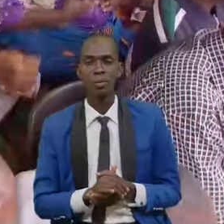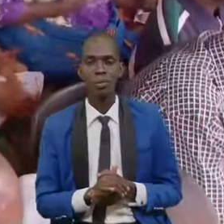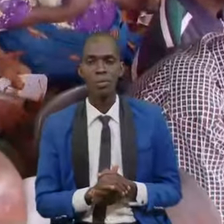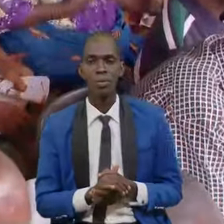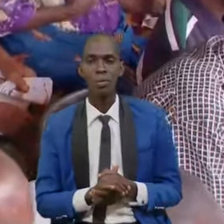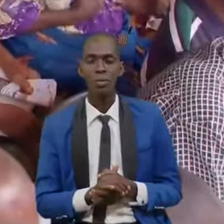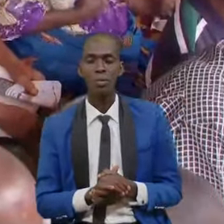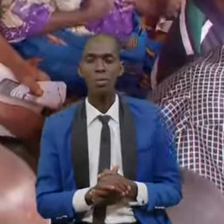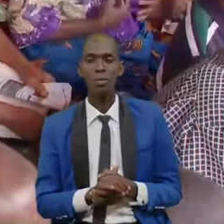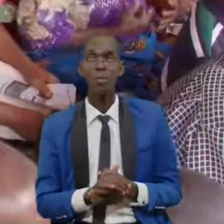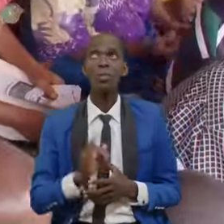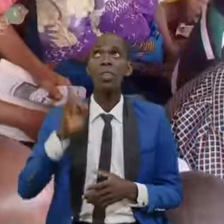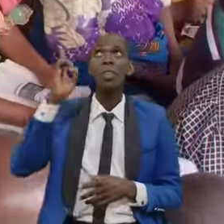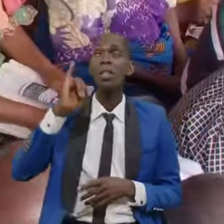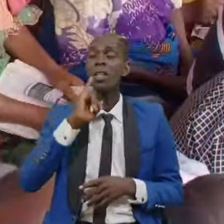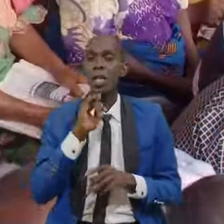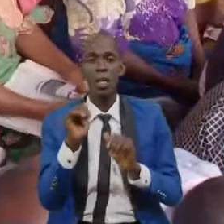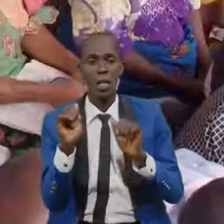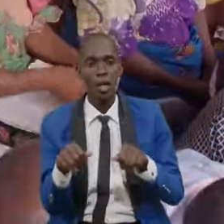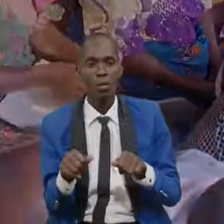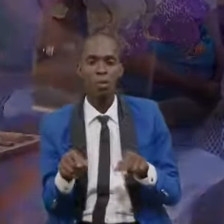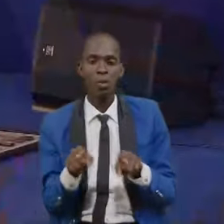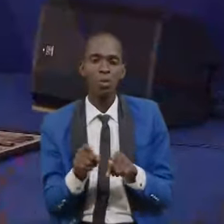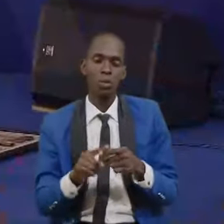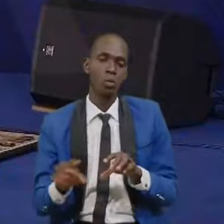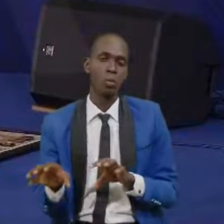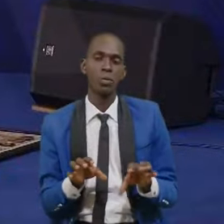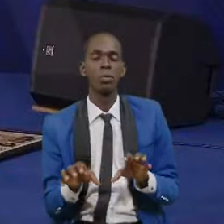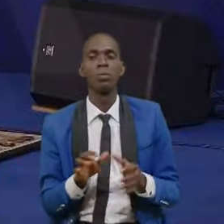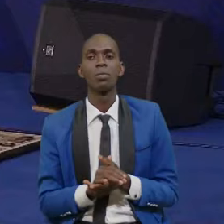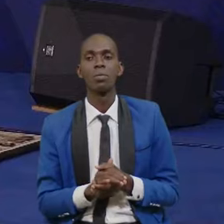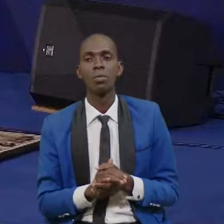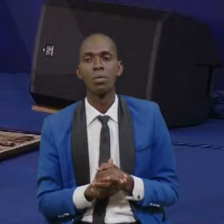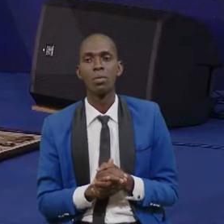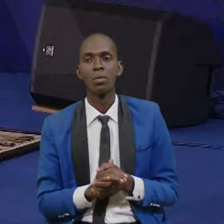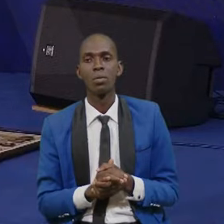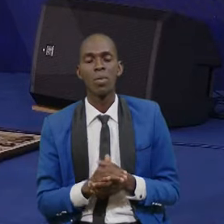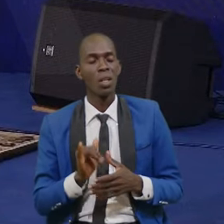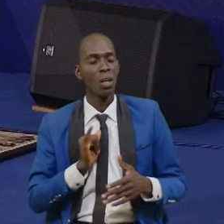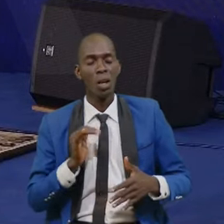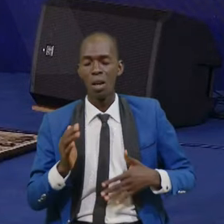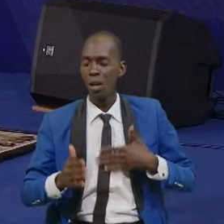He is able also to perform. Yeah. I